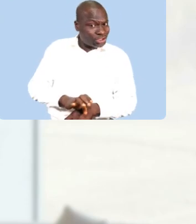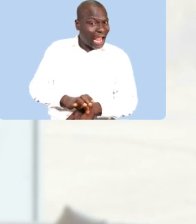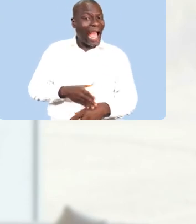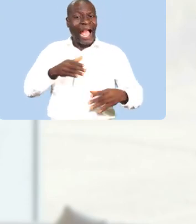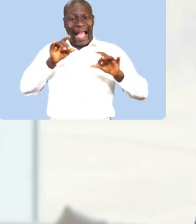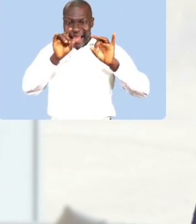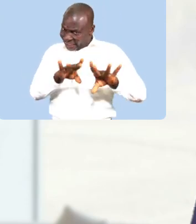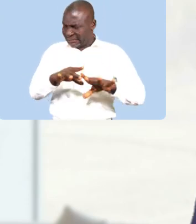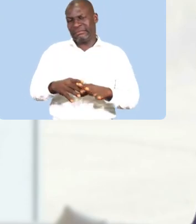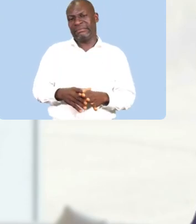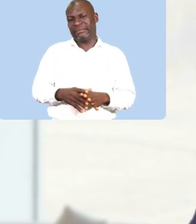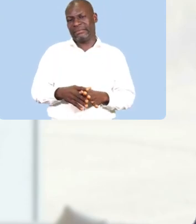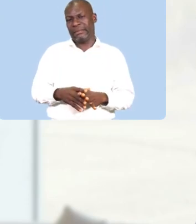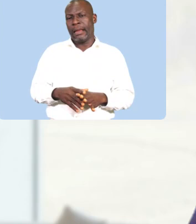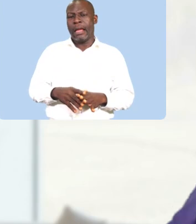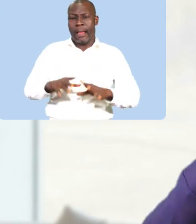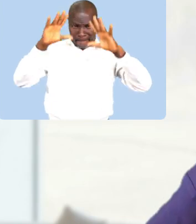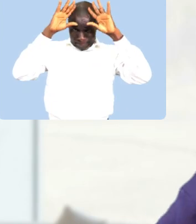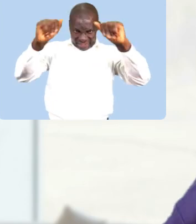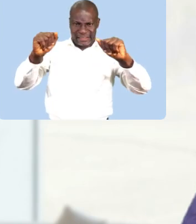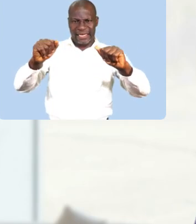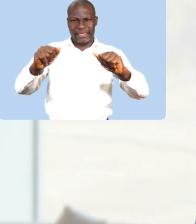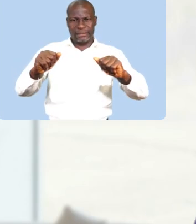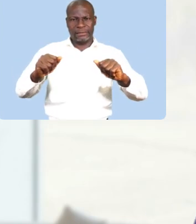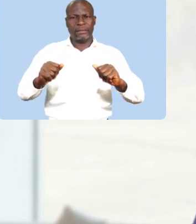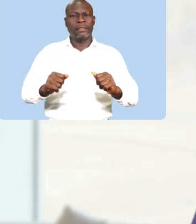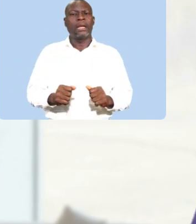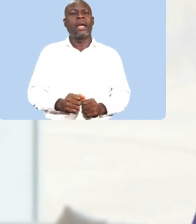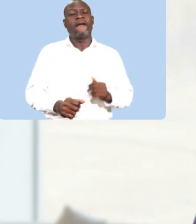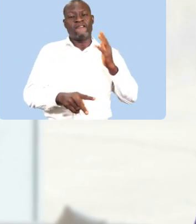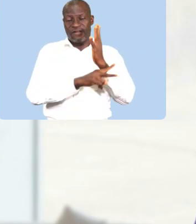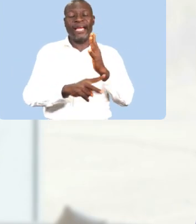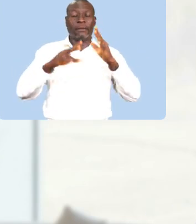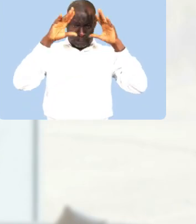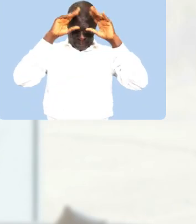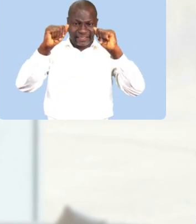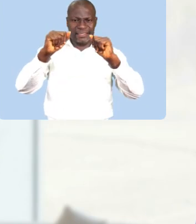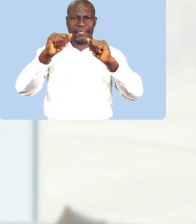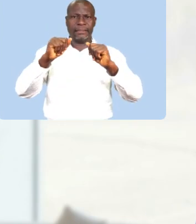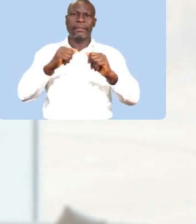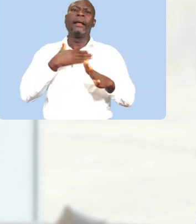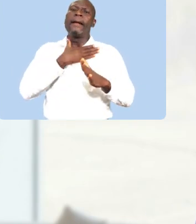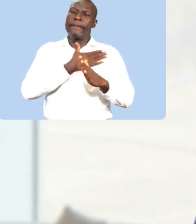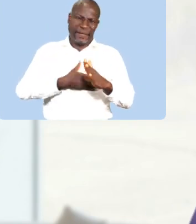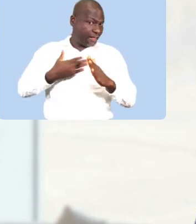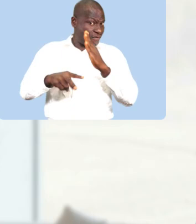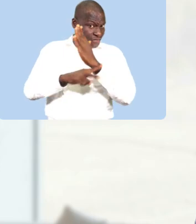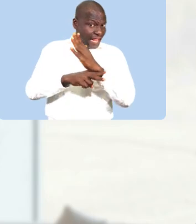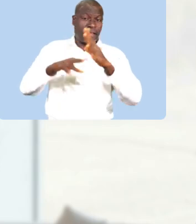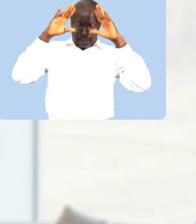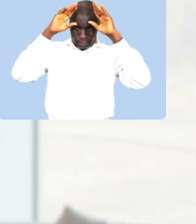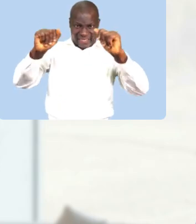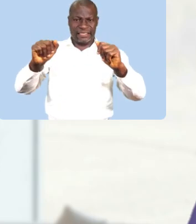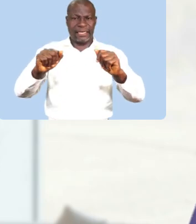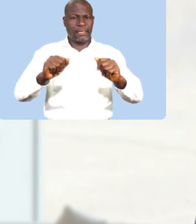me. And ya mam penny me chiao nana. Na medika ka se ebeya ma